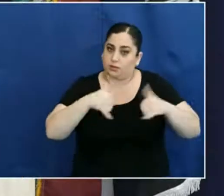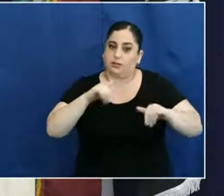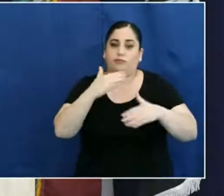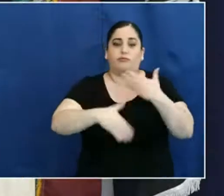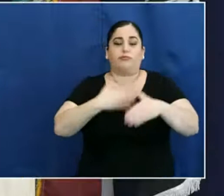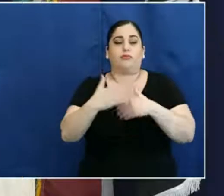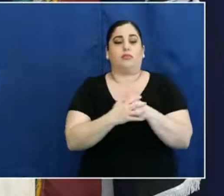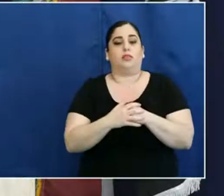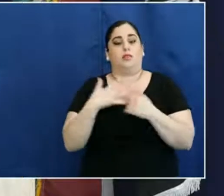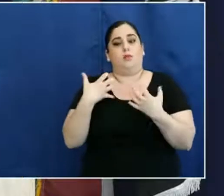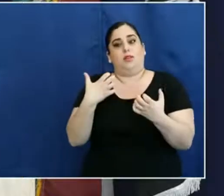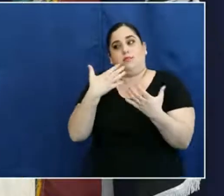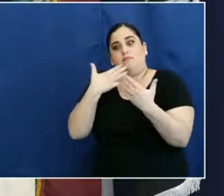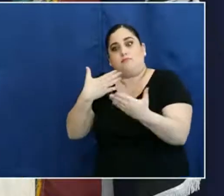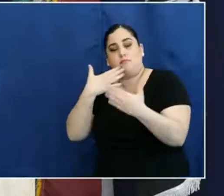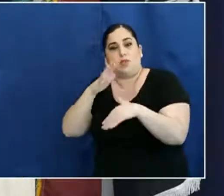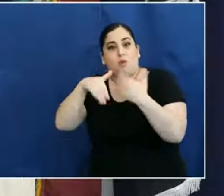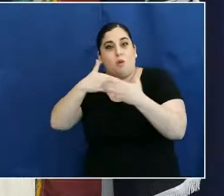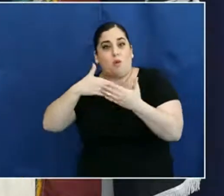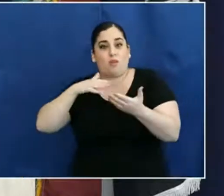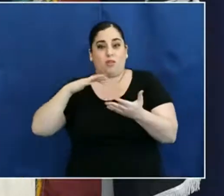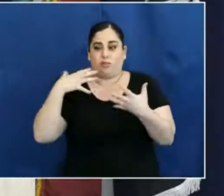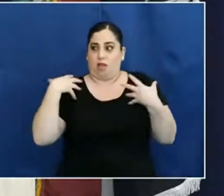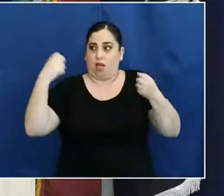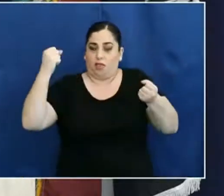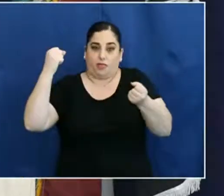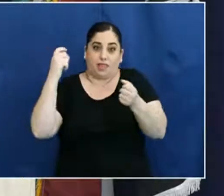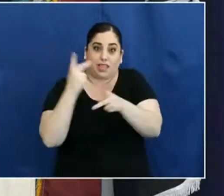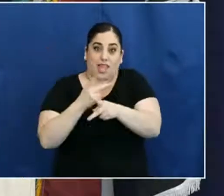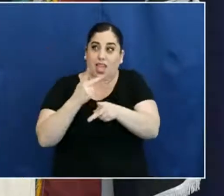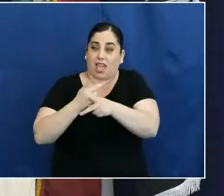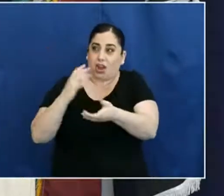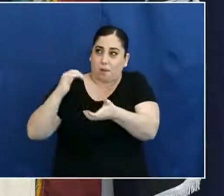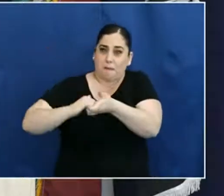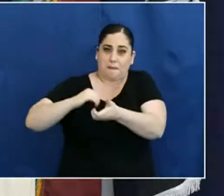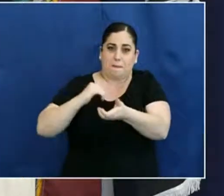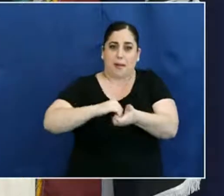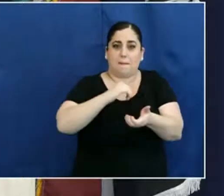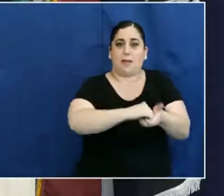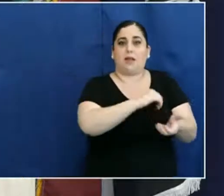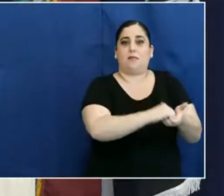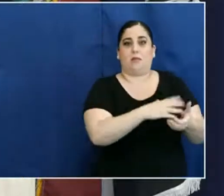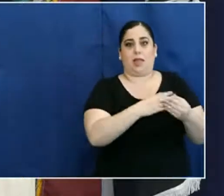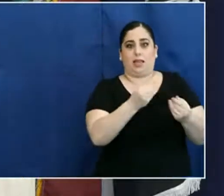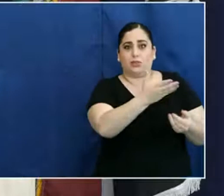wonderful allies in this, and we're very appreciative of them. And then we're very appreciative of the public, who's endured a lot.